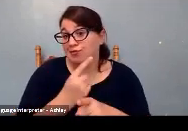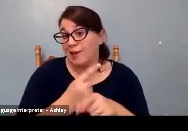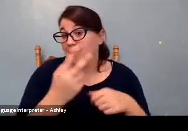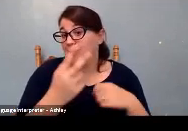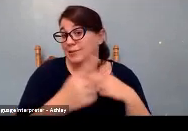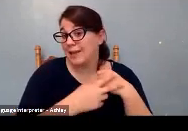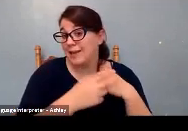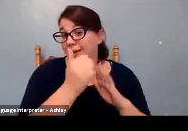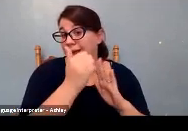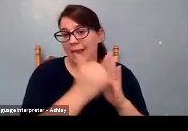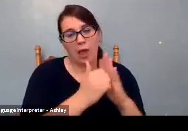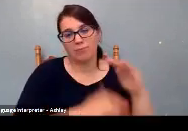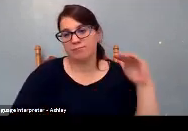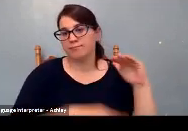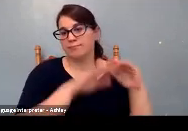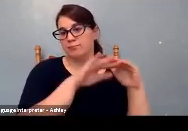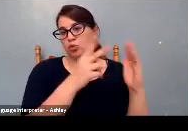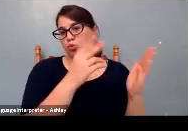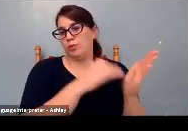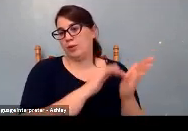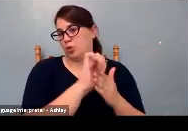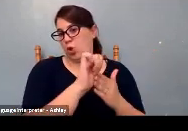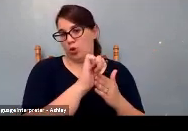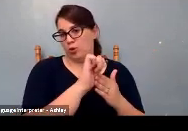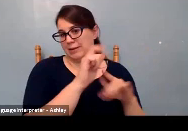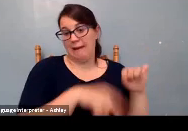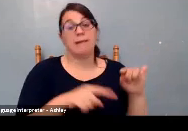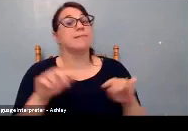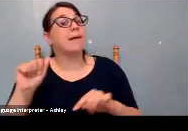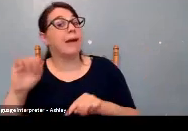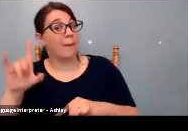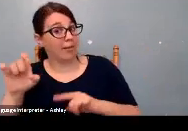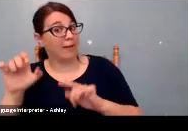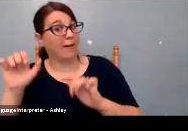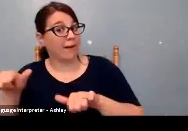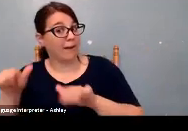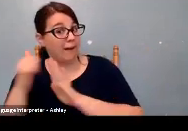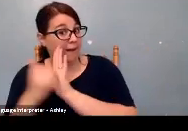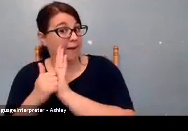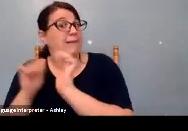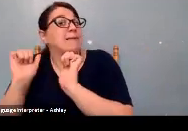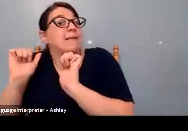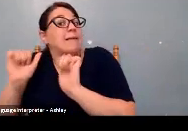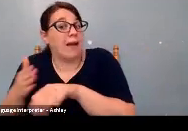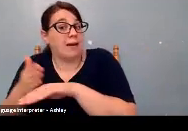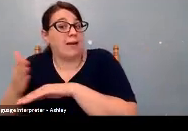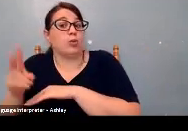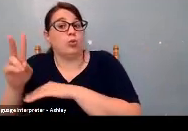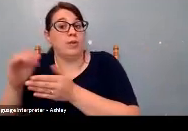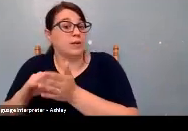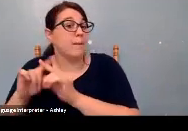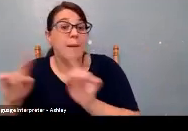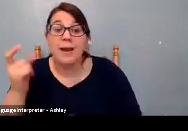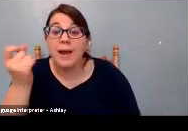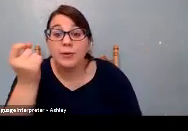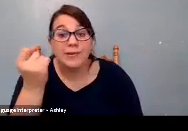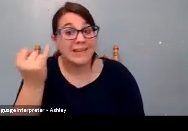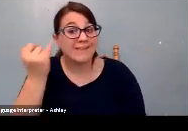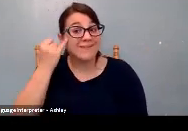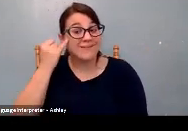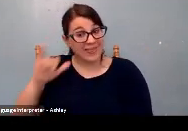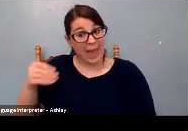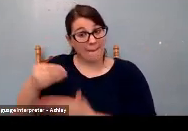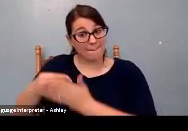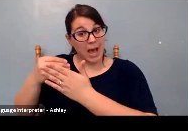ABLE account. And the balances in an ABLE account that are over $100,000 do count as a